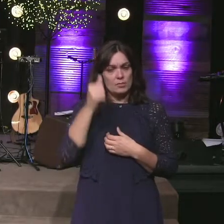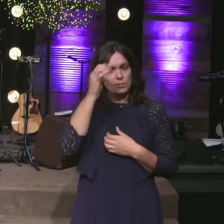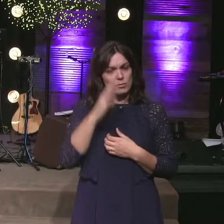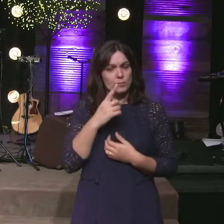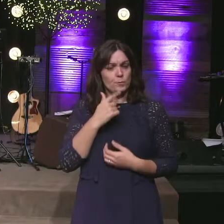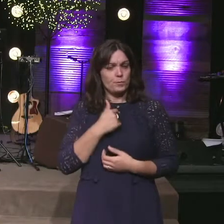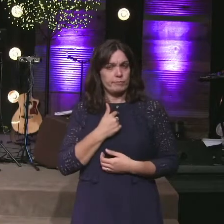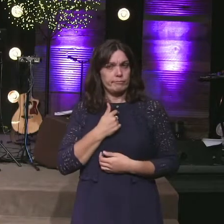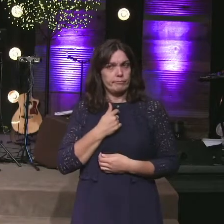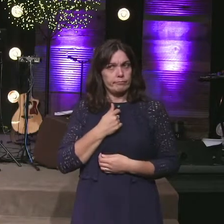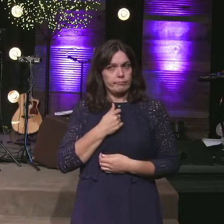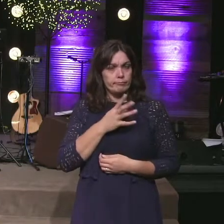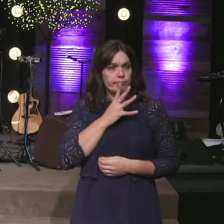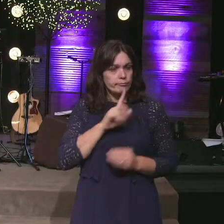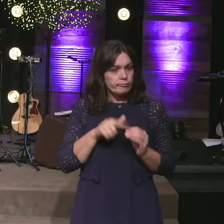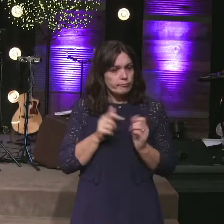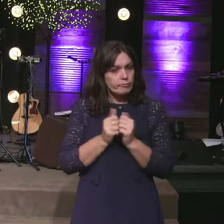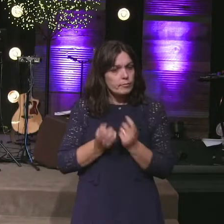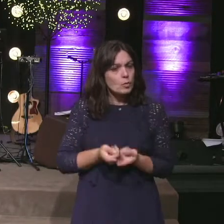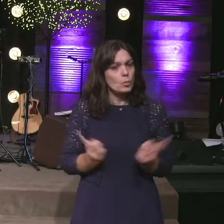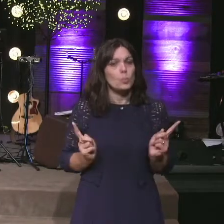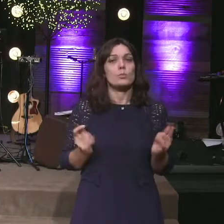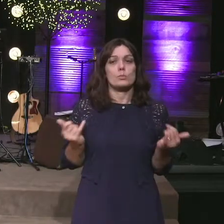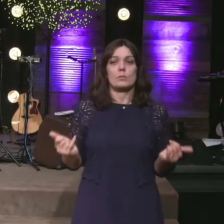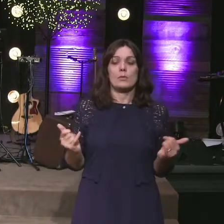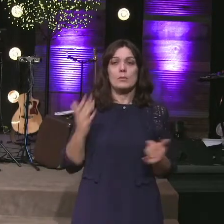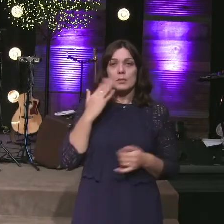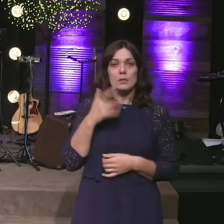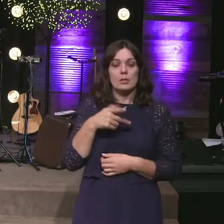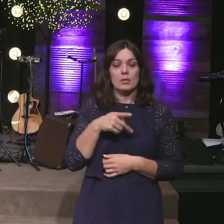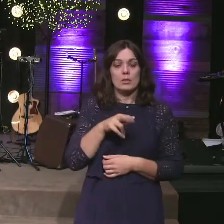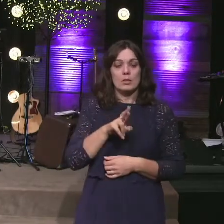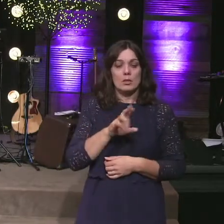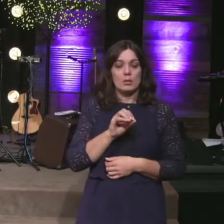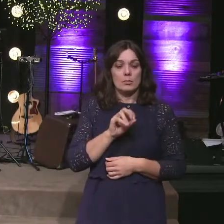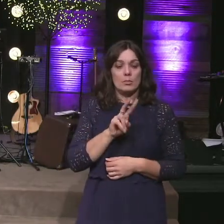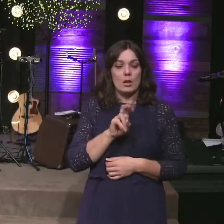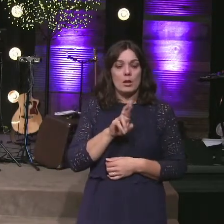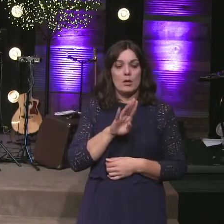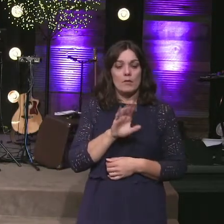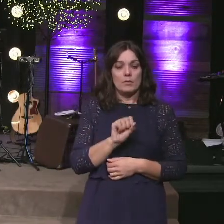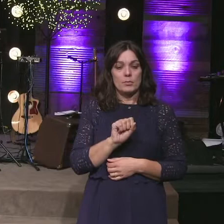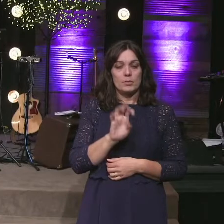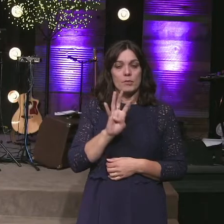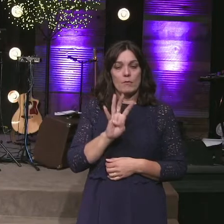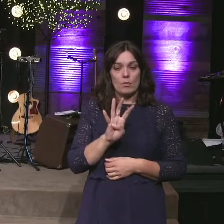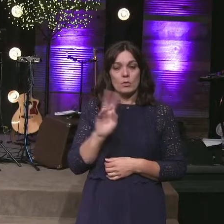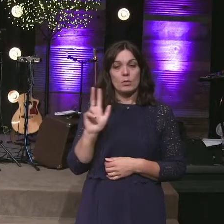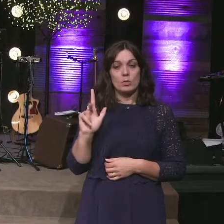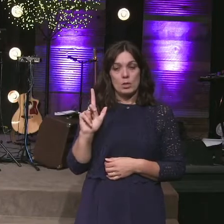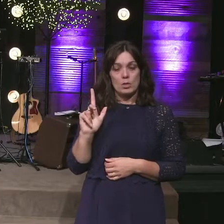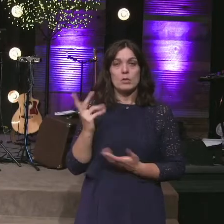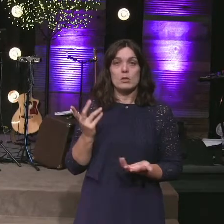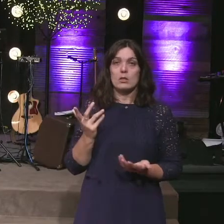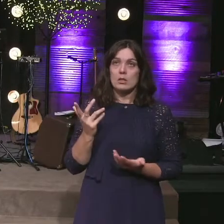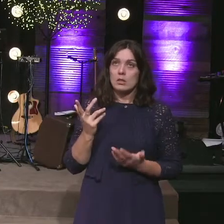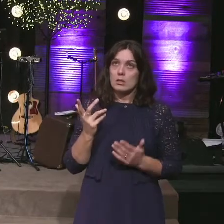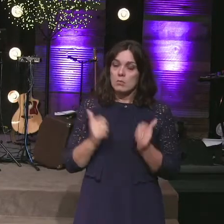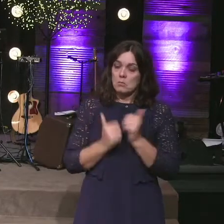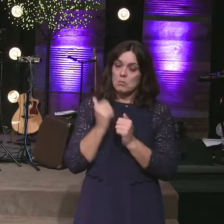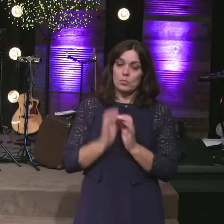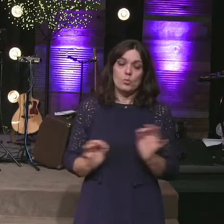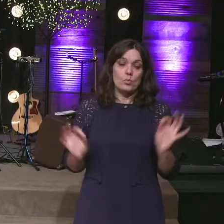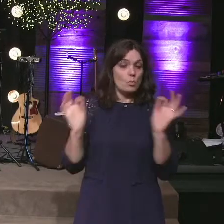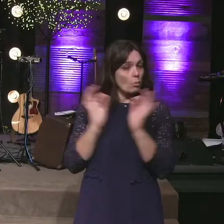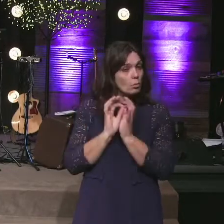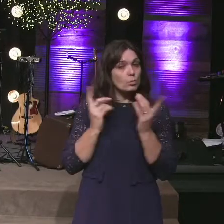you? Because Proverbs 4:23 says, above all else, guard your heart, for everything you